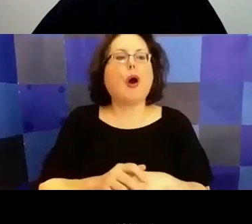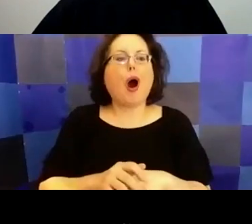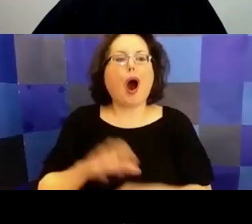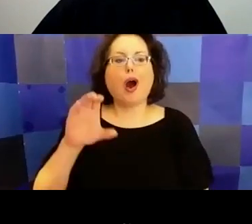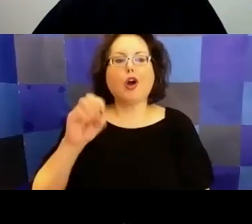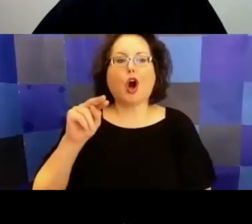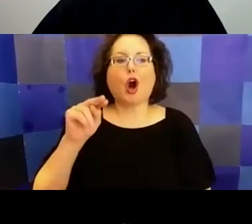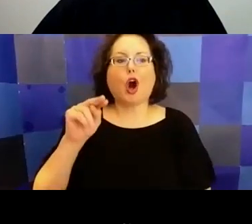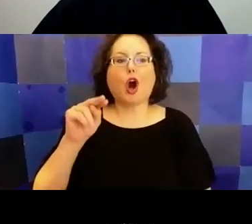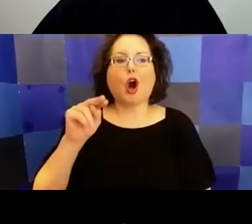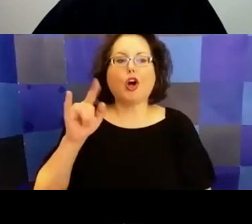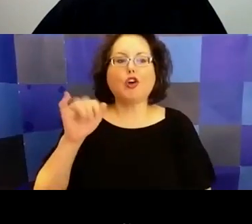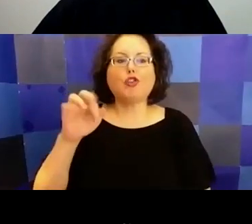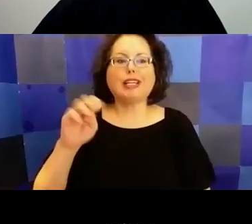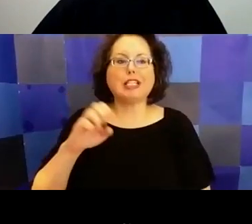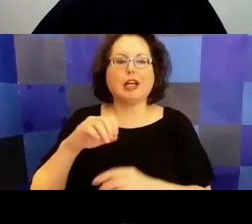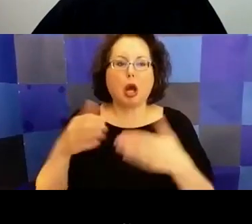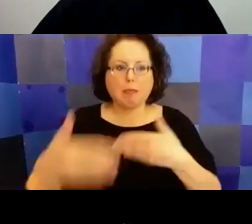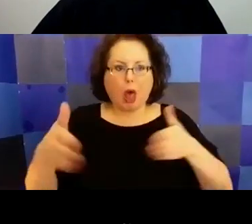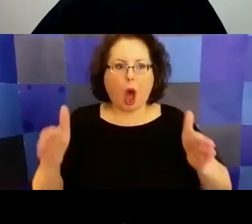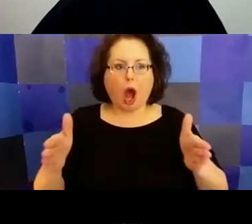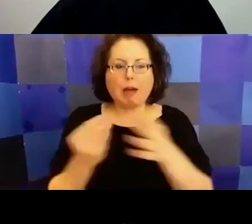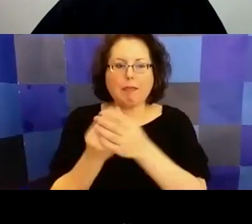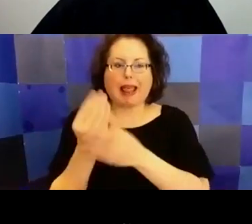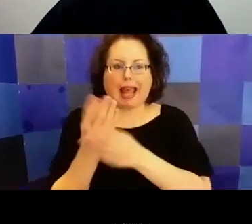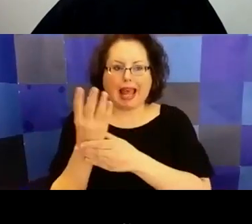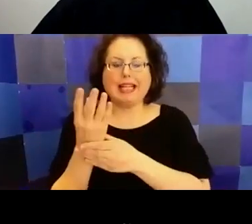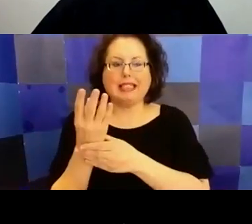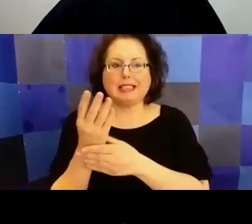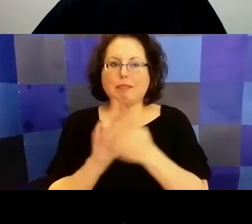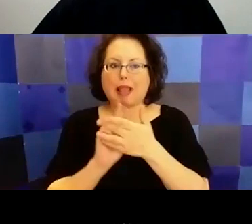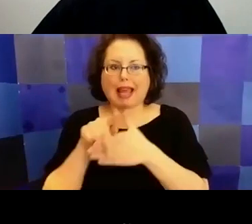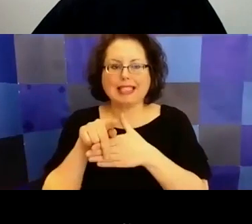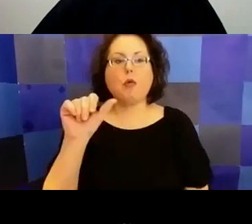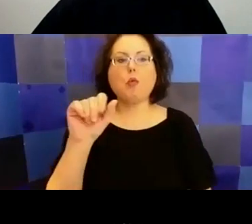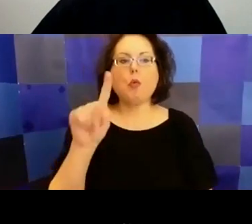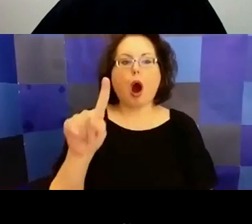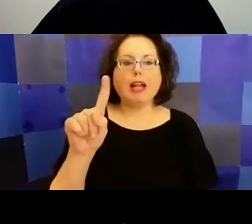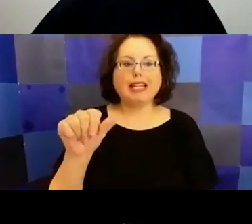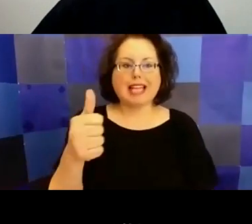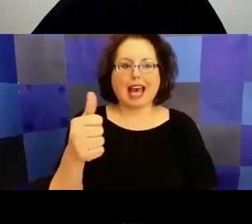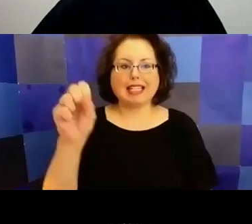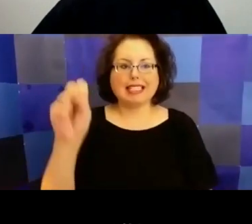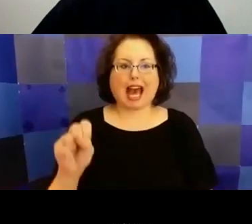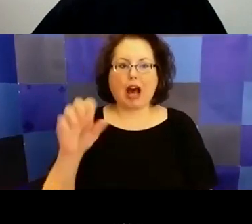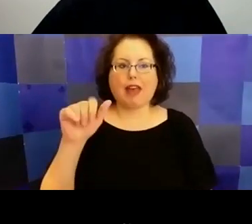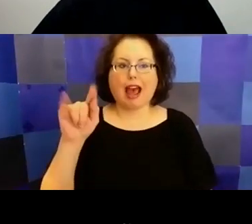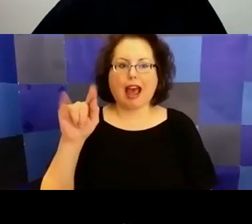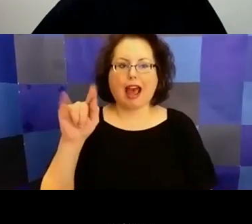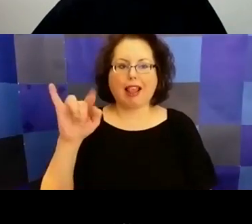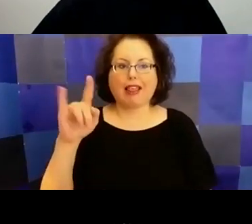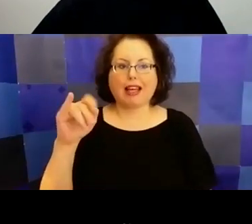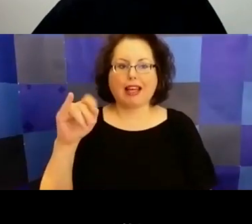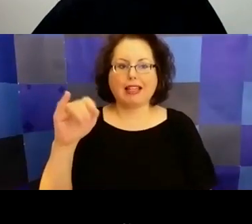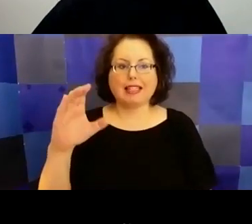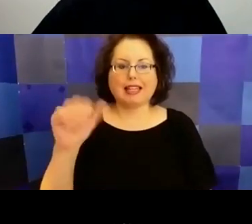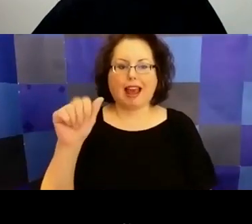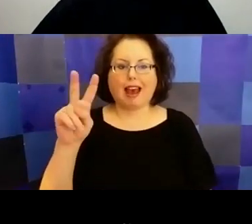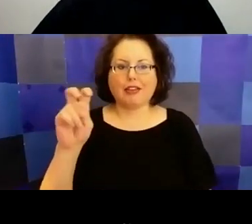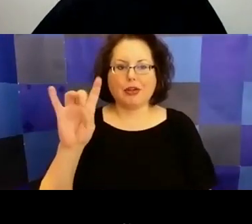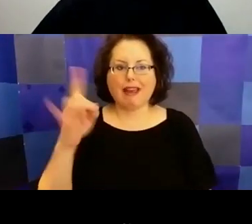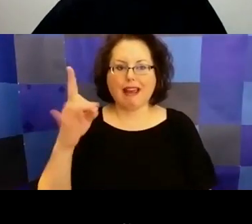concrete block planter at 110 South Atlantic Avenue in the 8th Ward, 7th Council